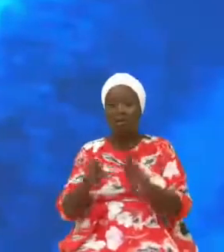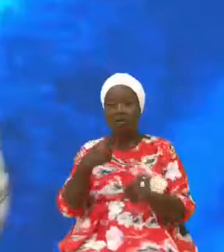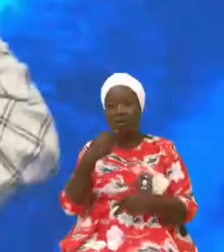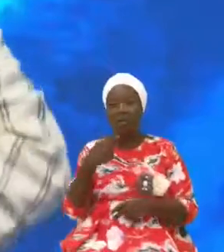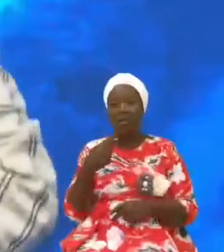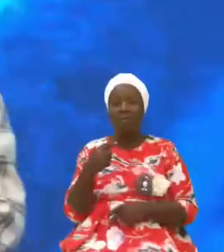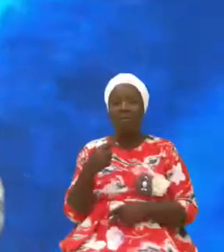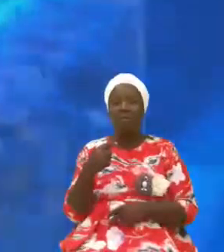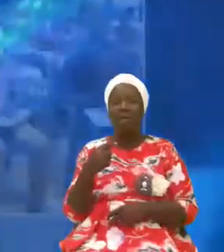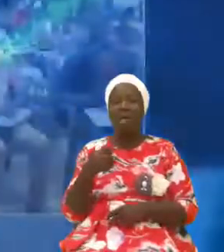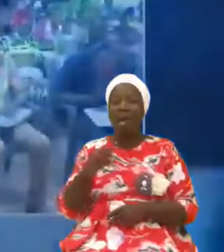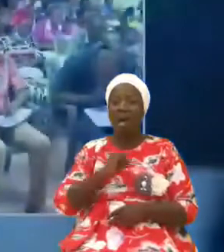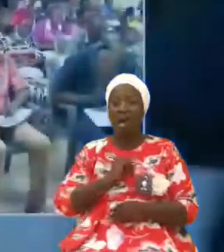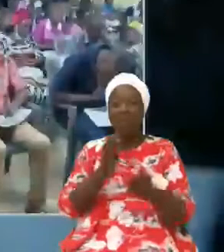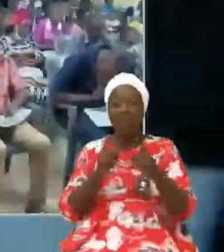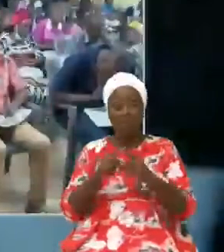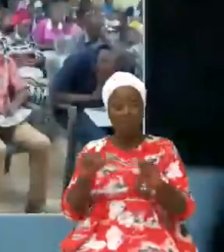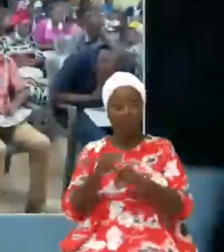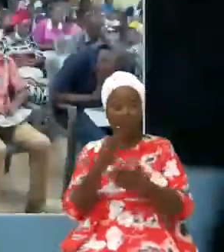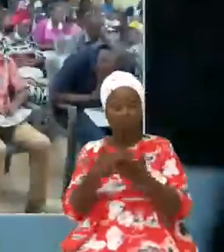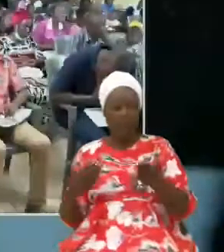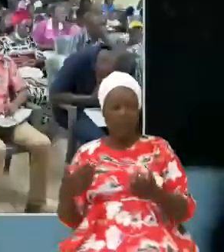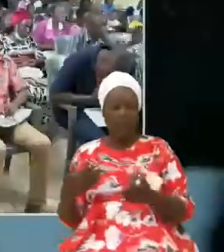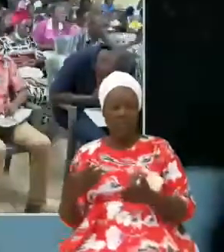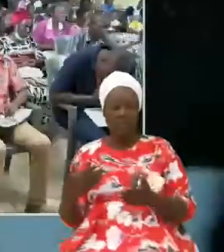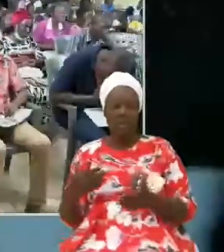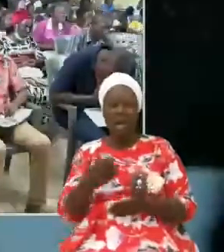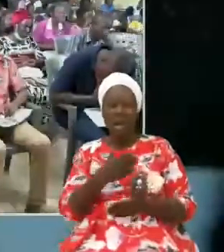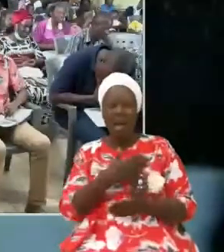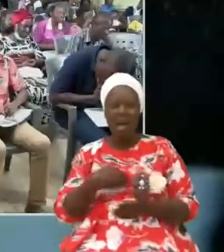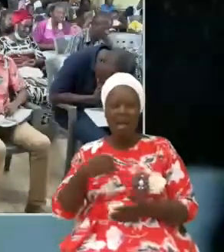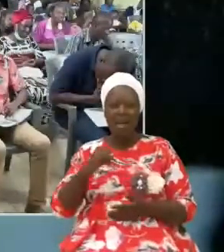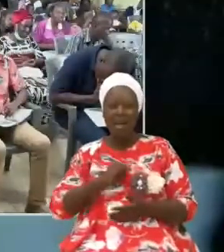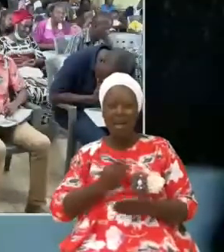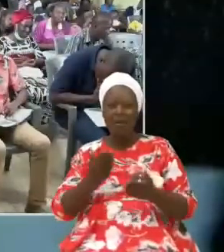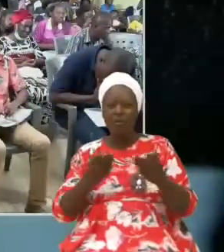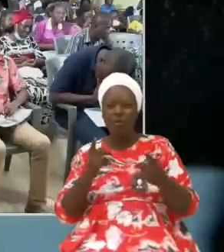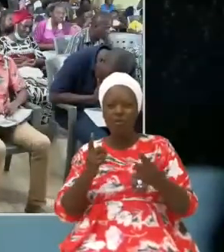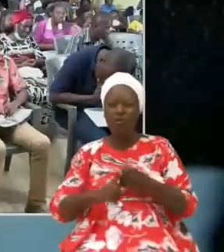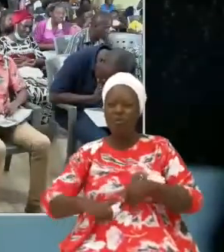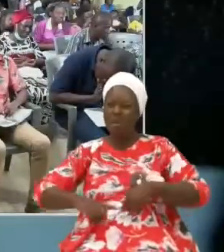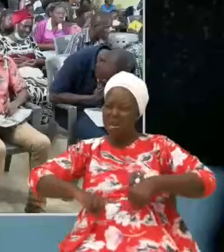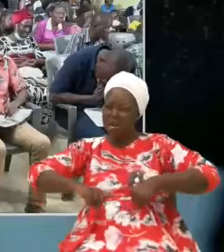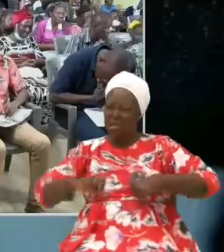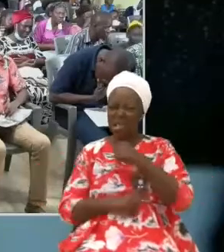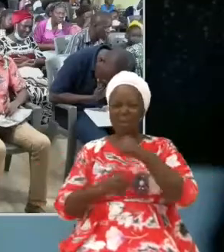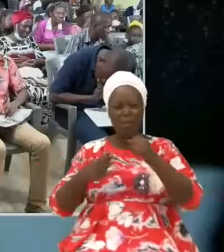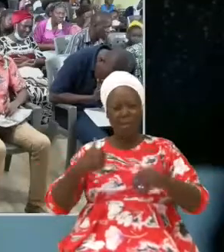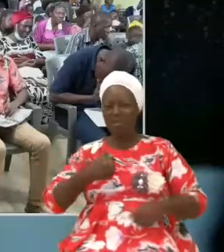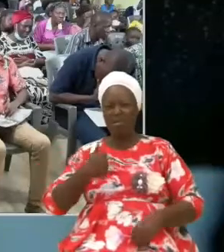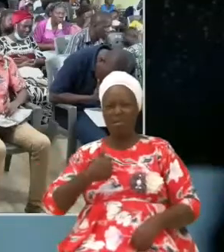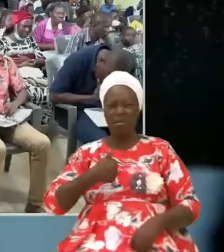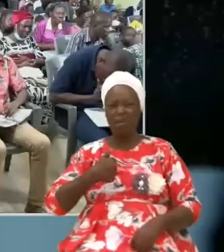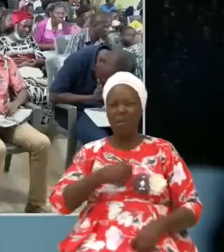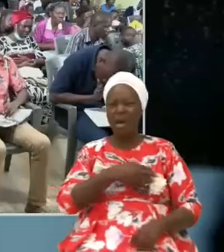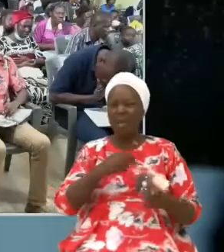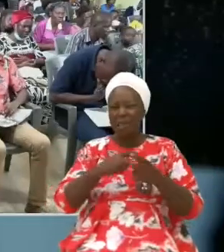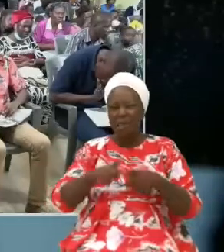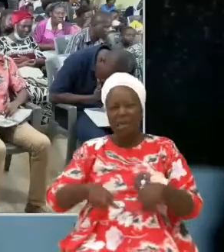sinners. Other people say, I want to do something. And I want to